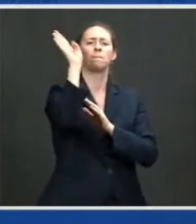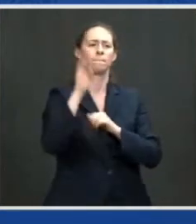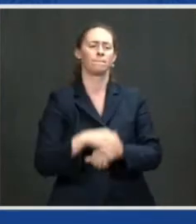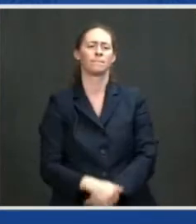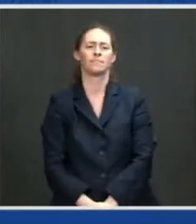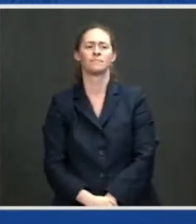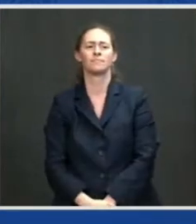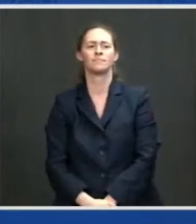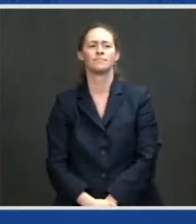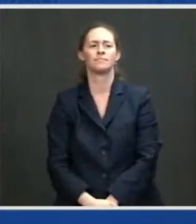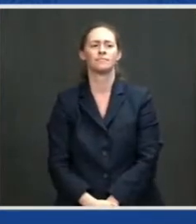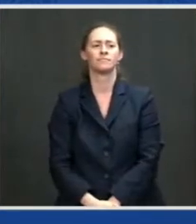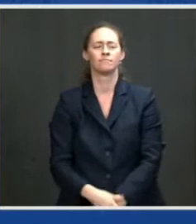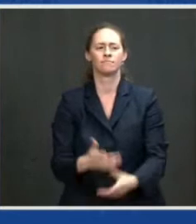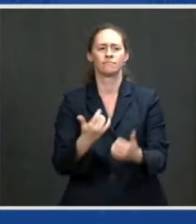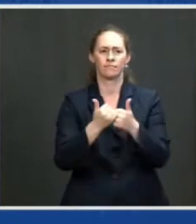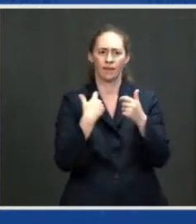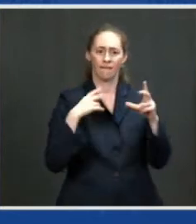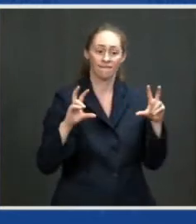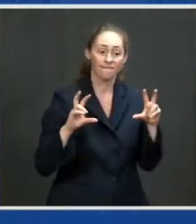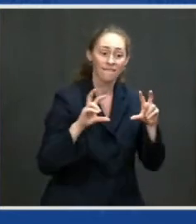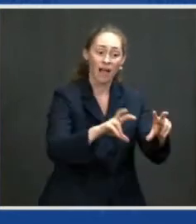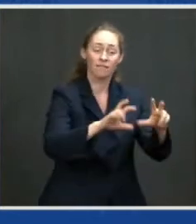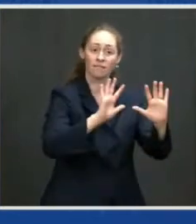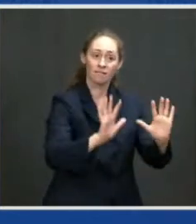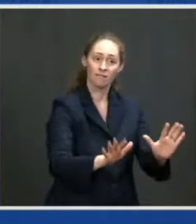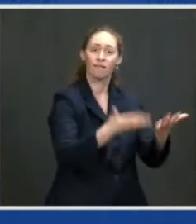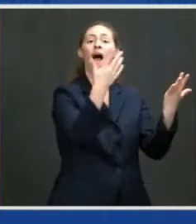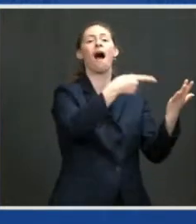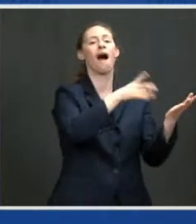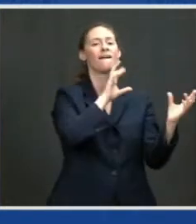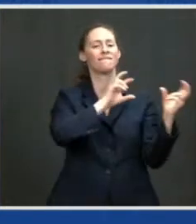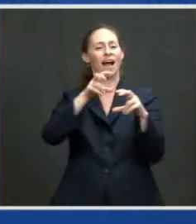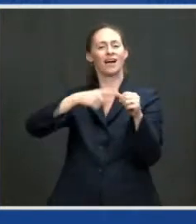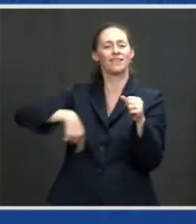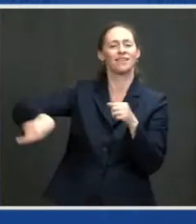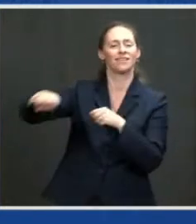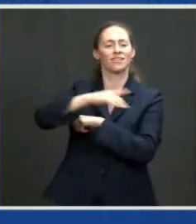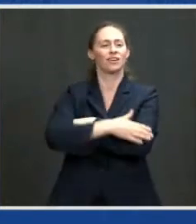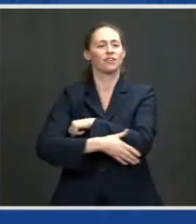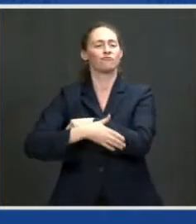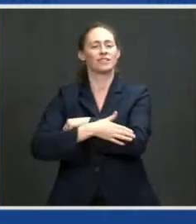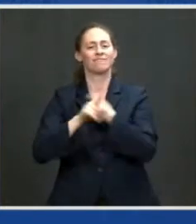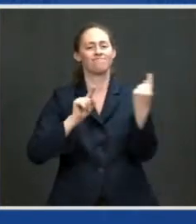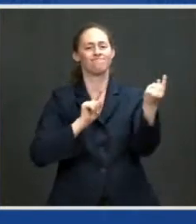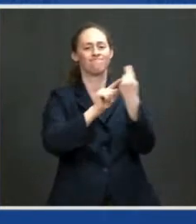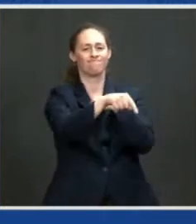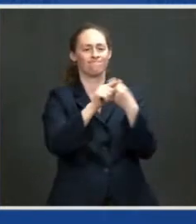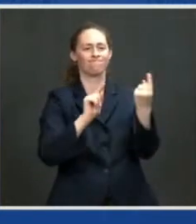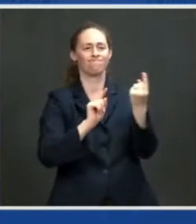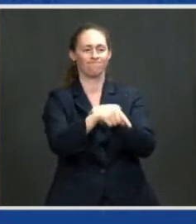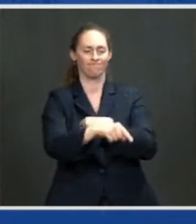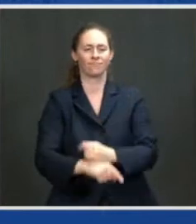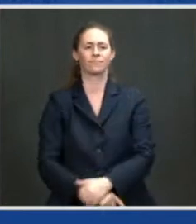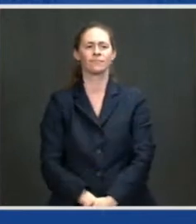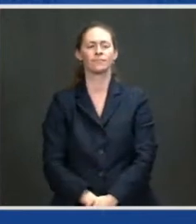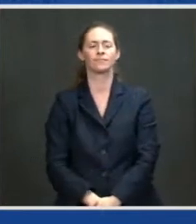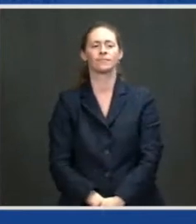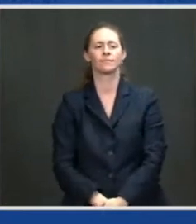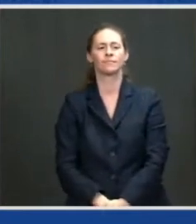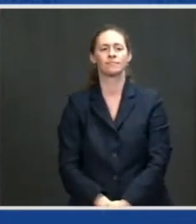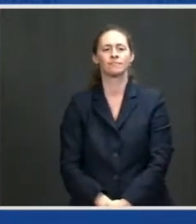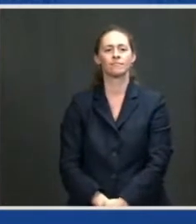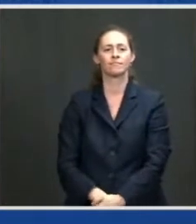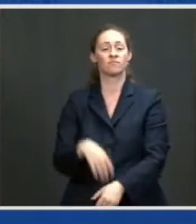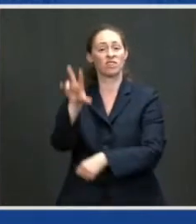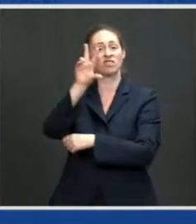people again. Consider this. 3 decades ago, the United States was number 1,